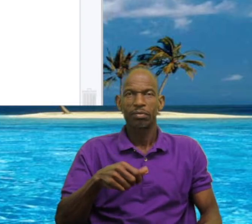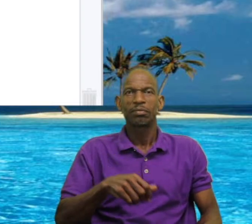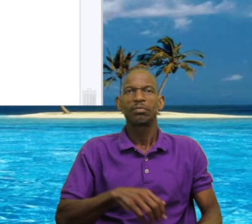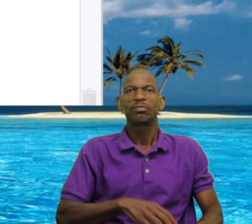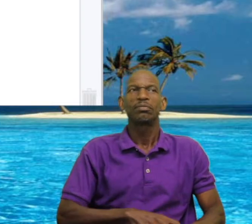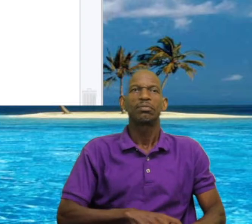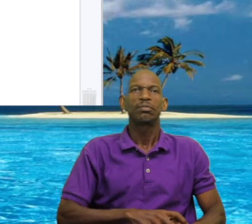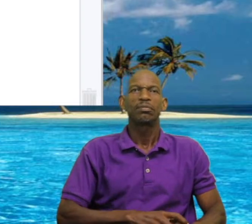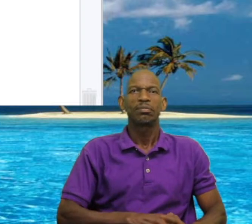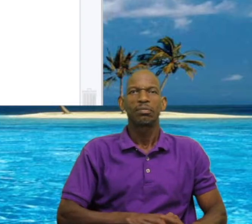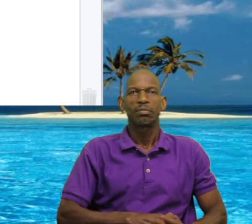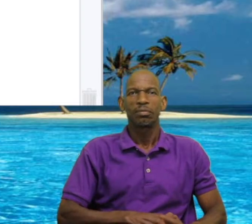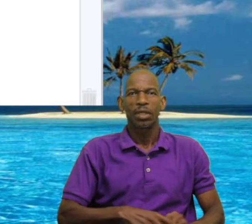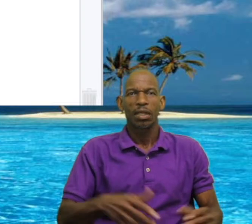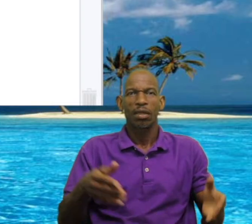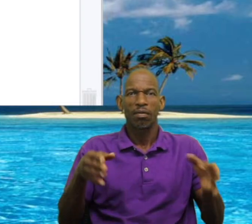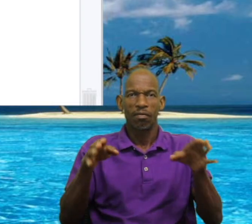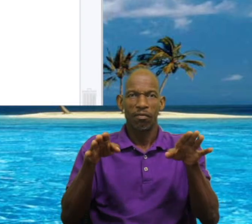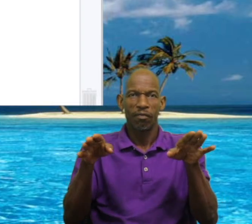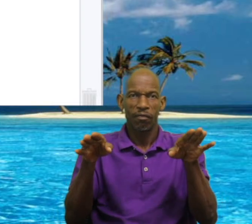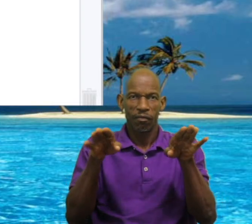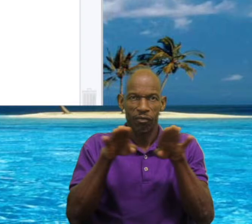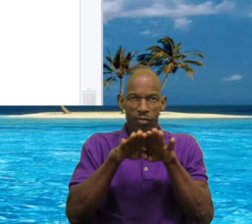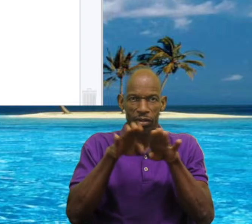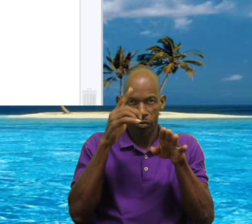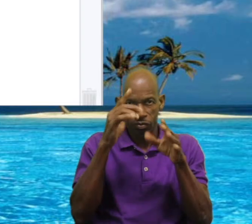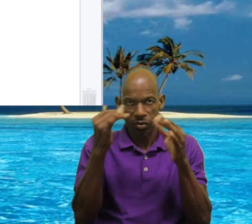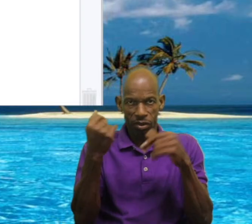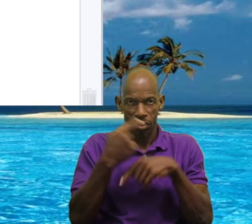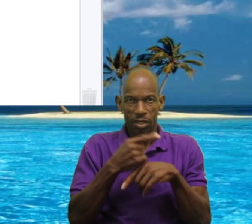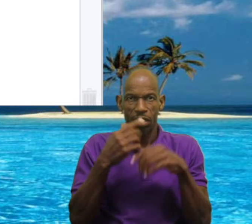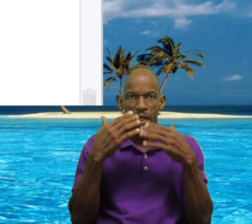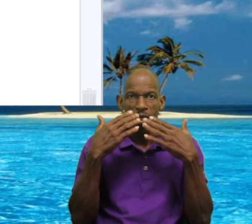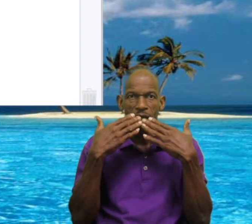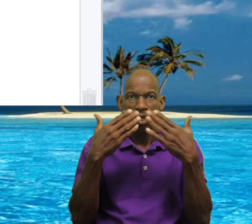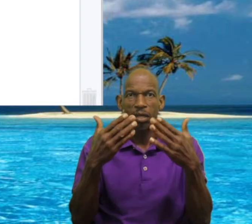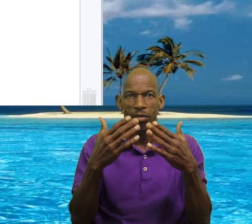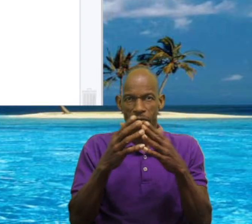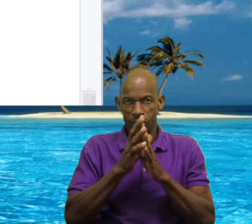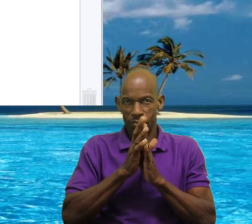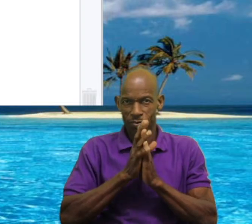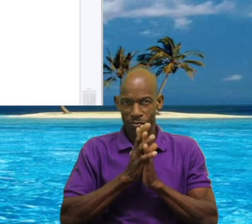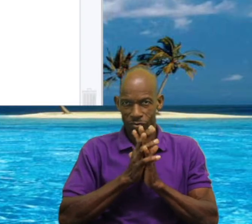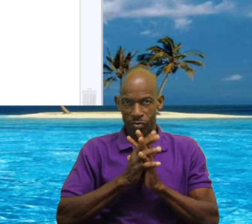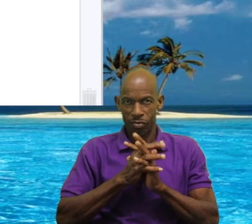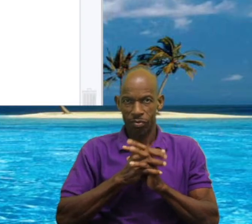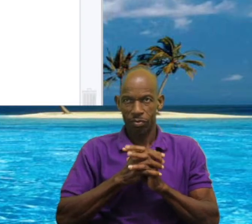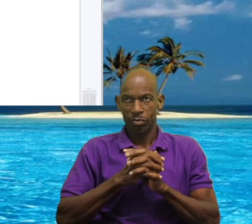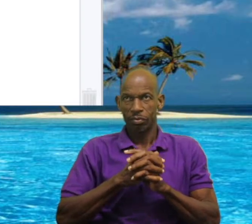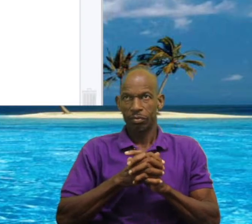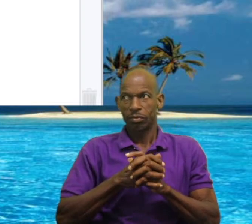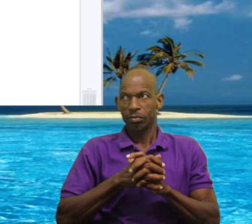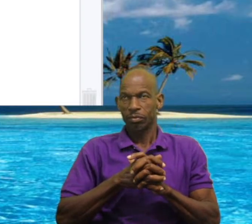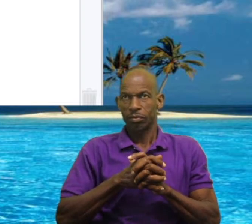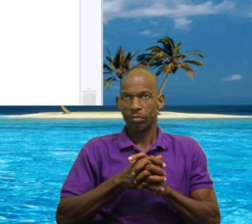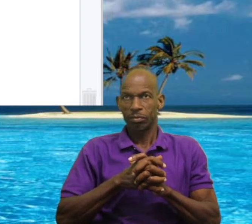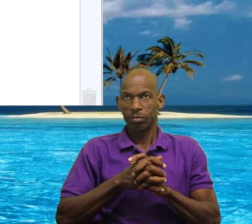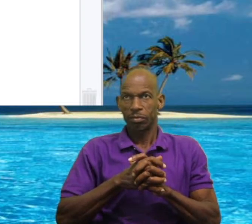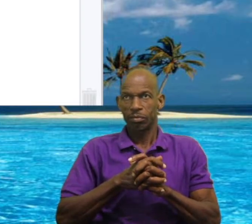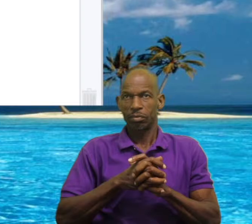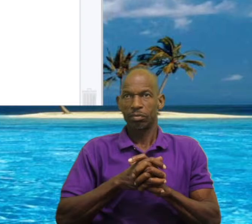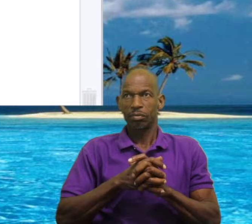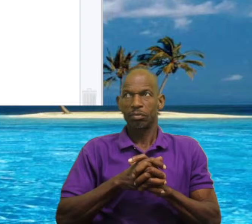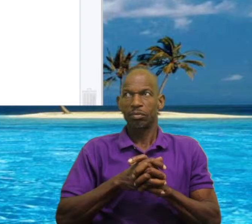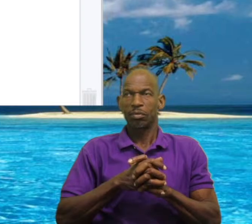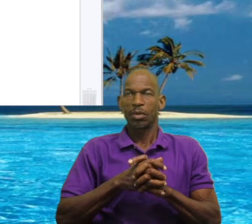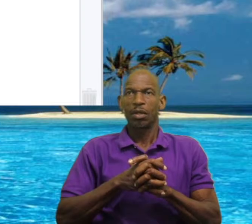All right, so we are finishing today. So thank you again. And as I said, we guided you through